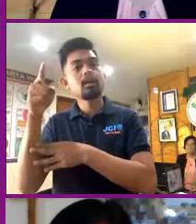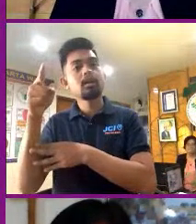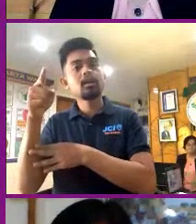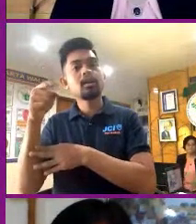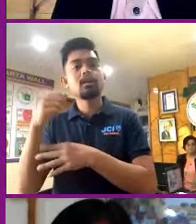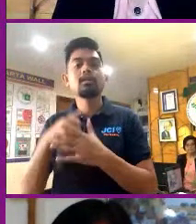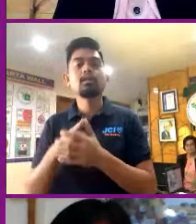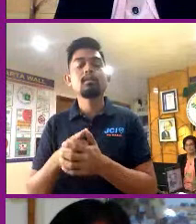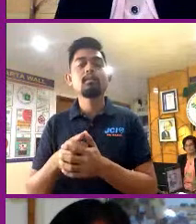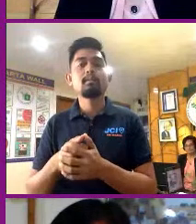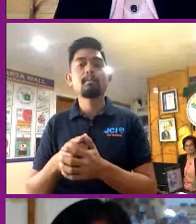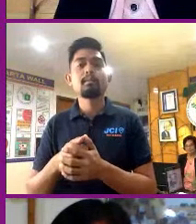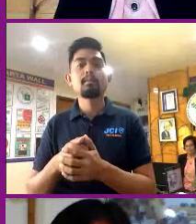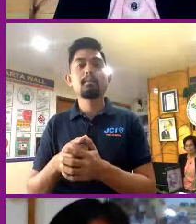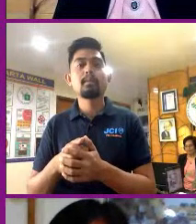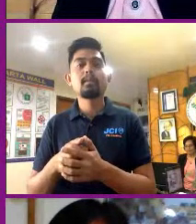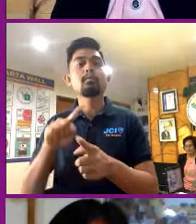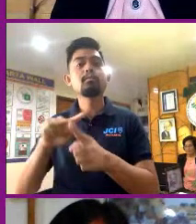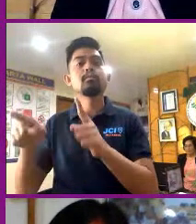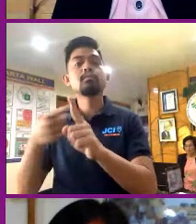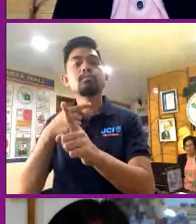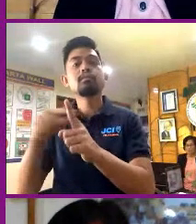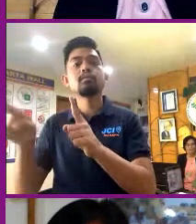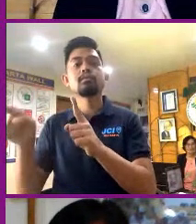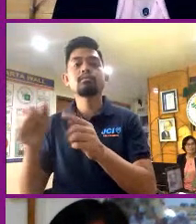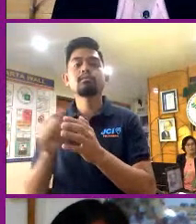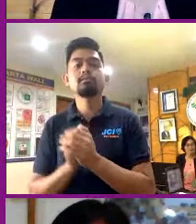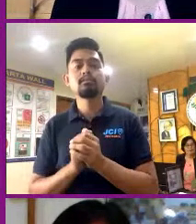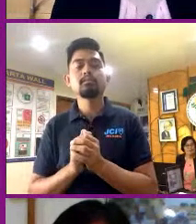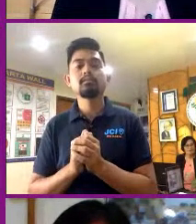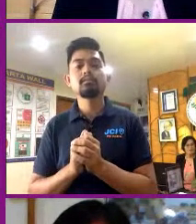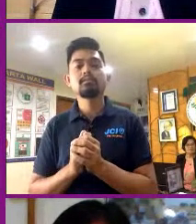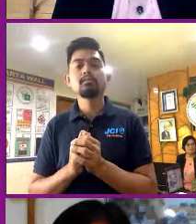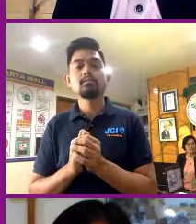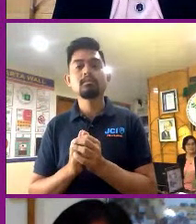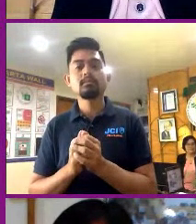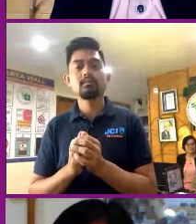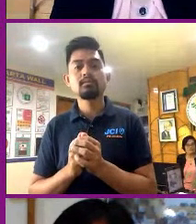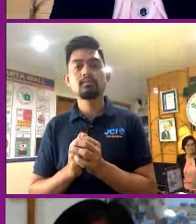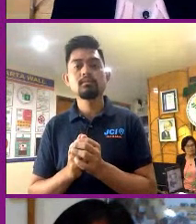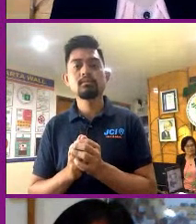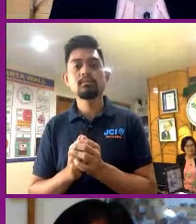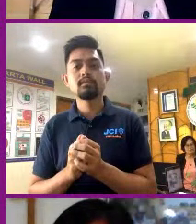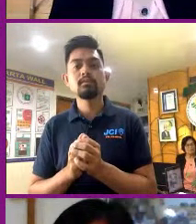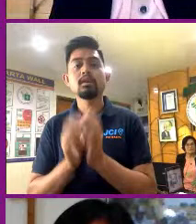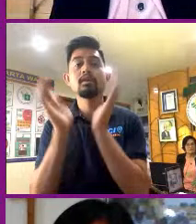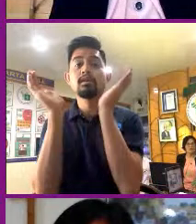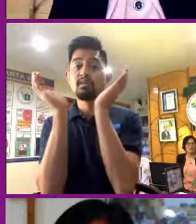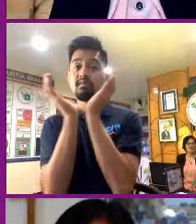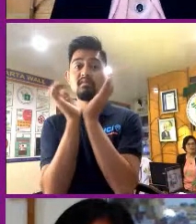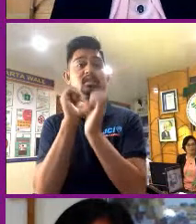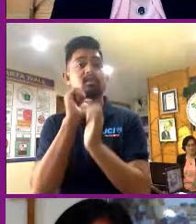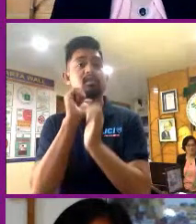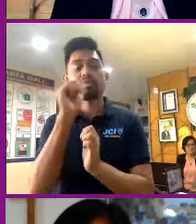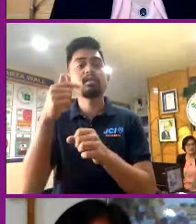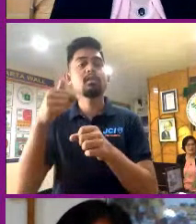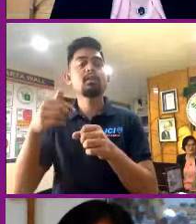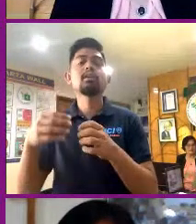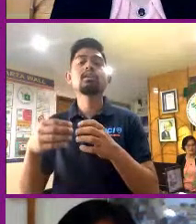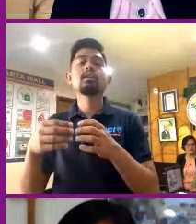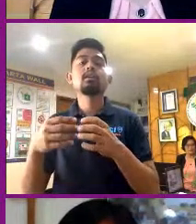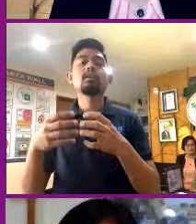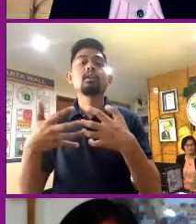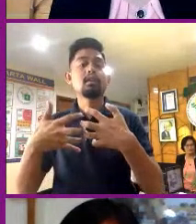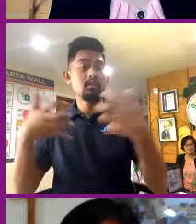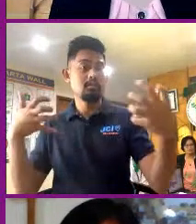crush pa niya, we are already contributing to the problem. DepEd is not exempted. And the families are